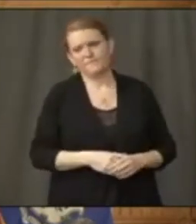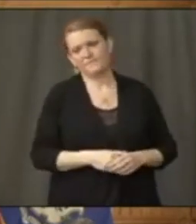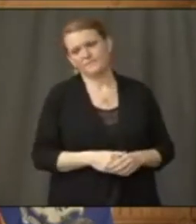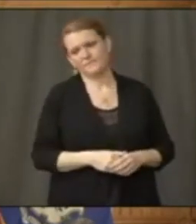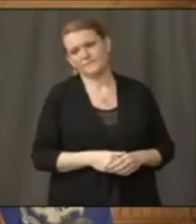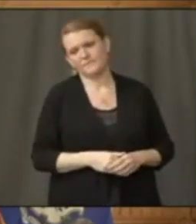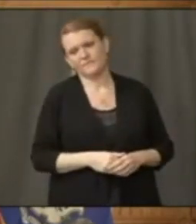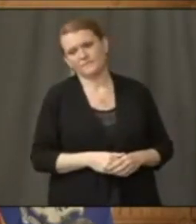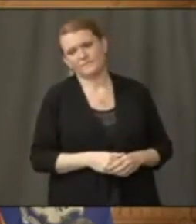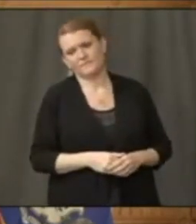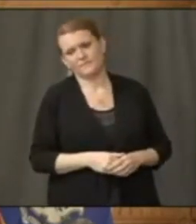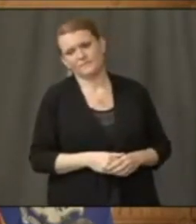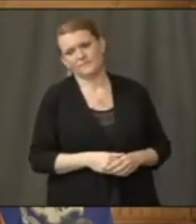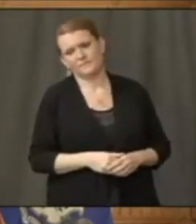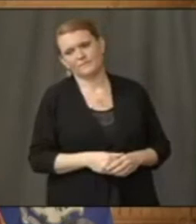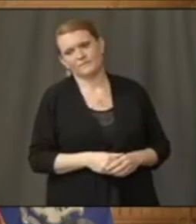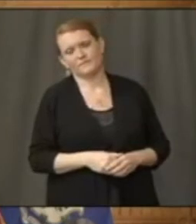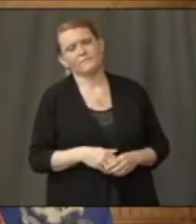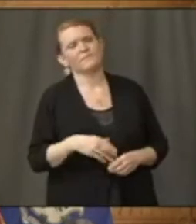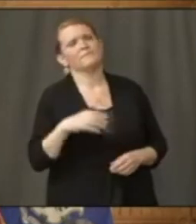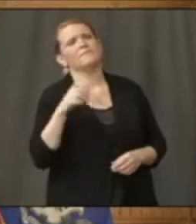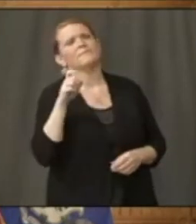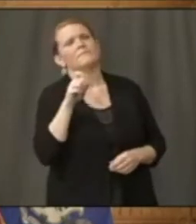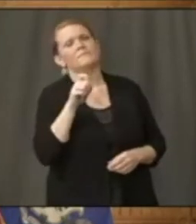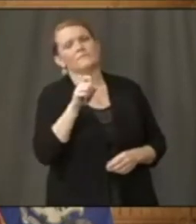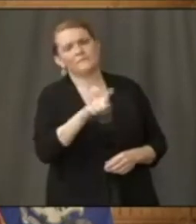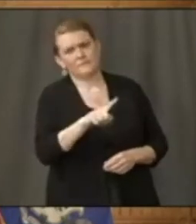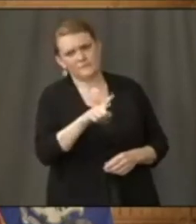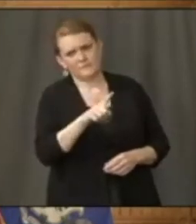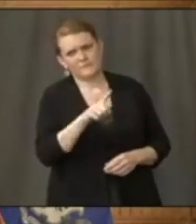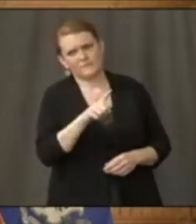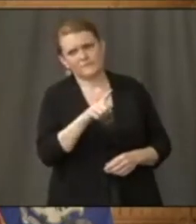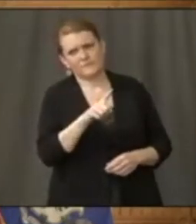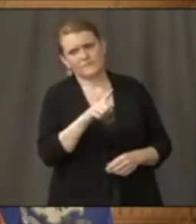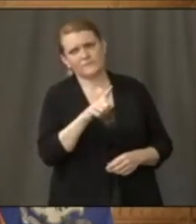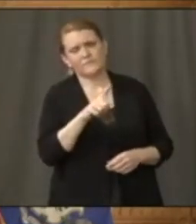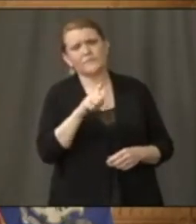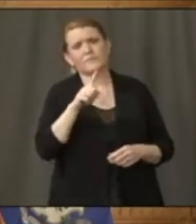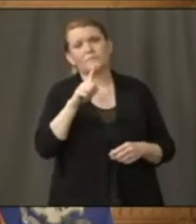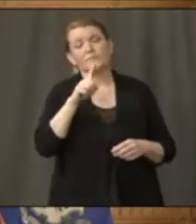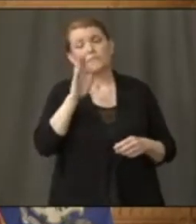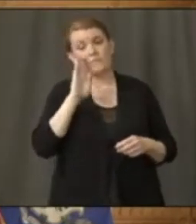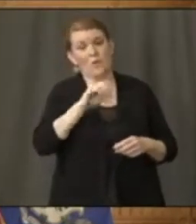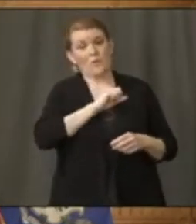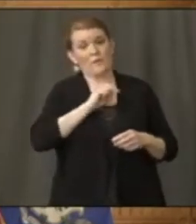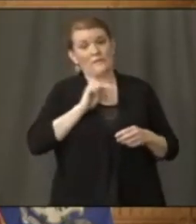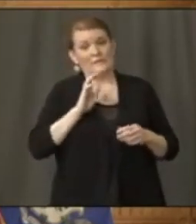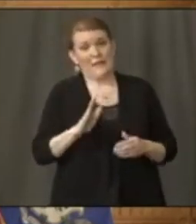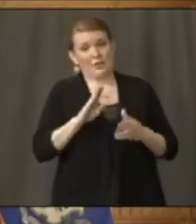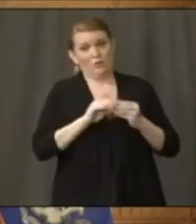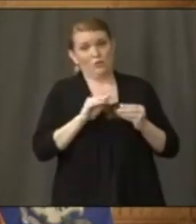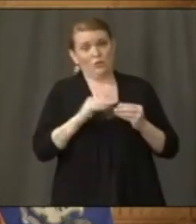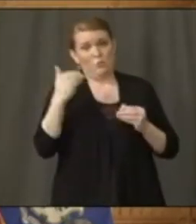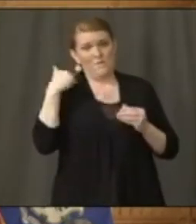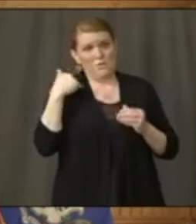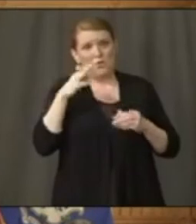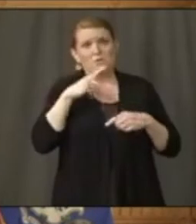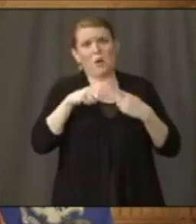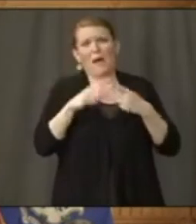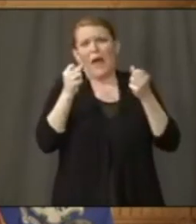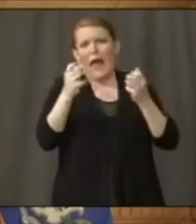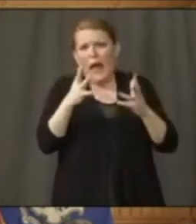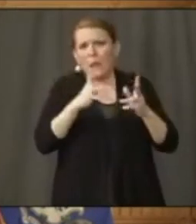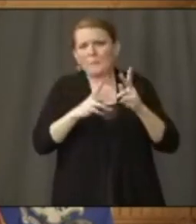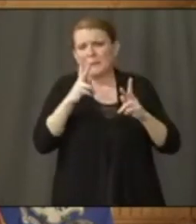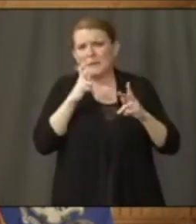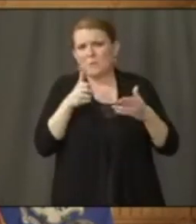short-term vacation rentals. And on that point, the short-term vacation rentals, do you think that we could see them back open this summer?